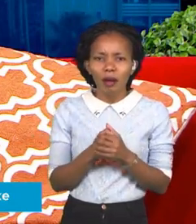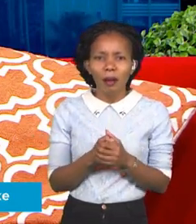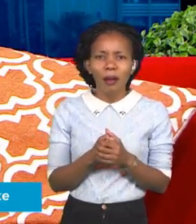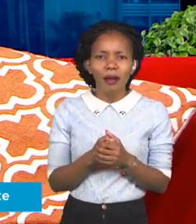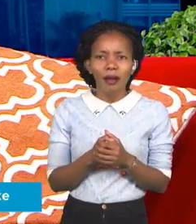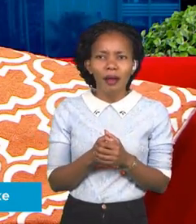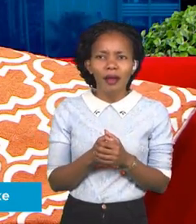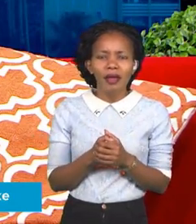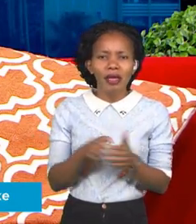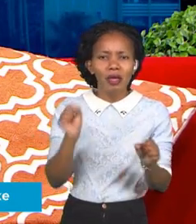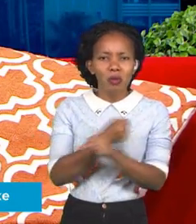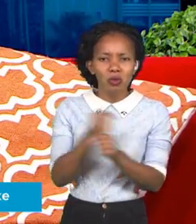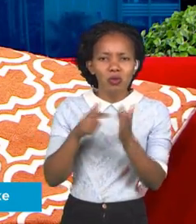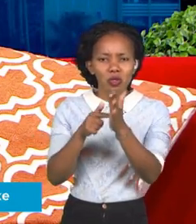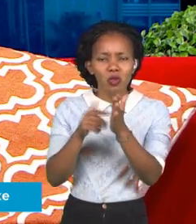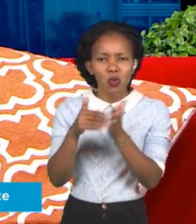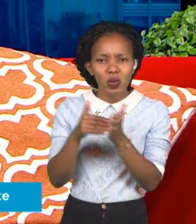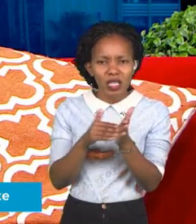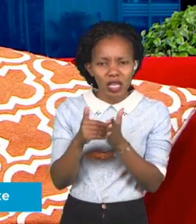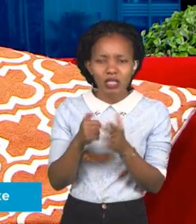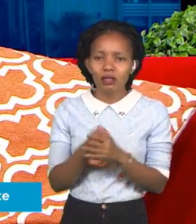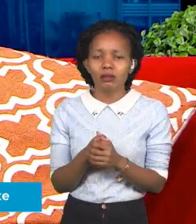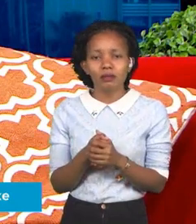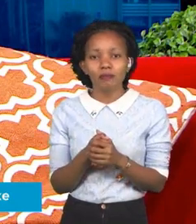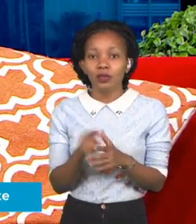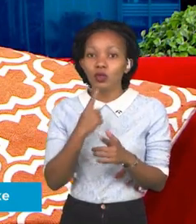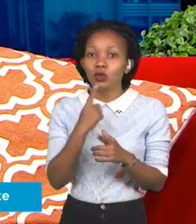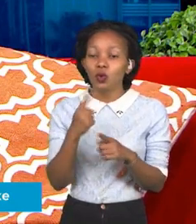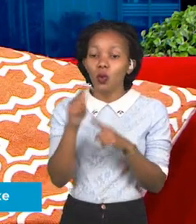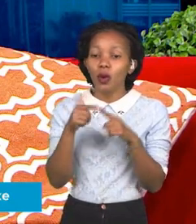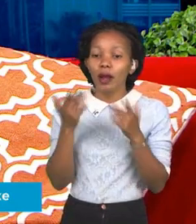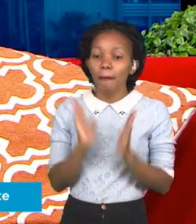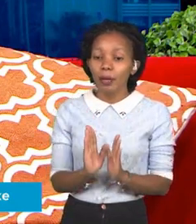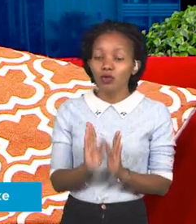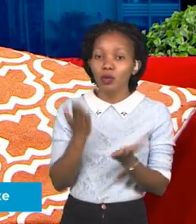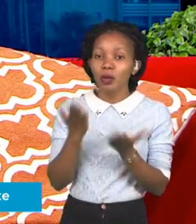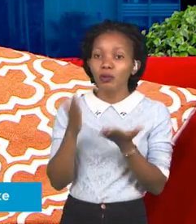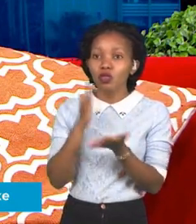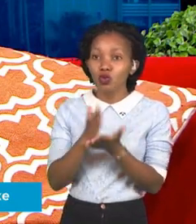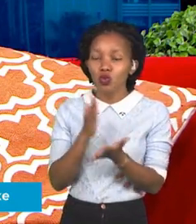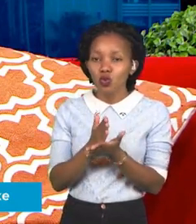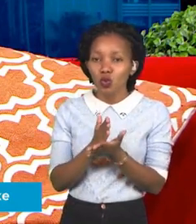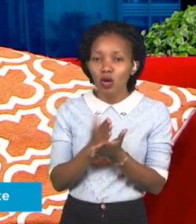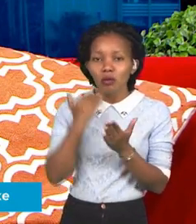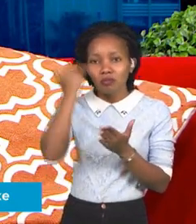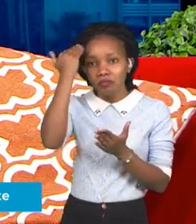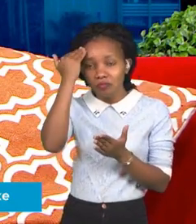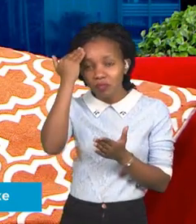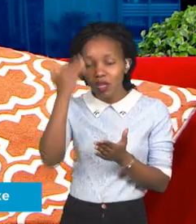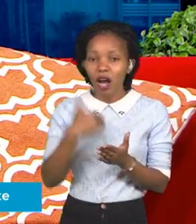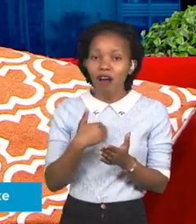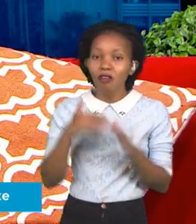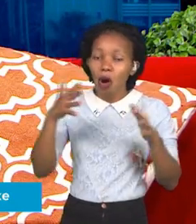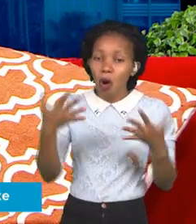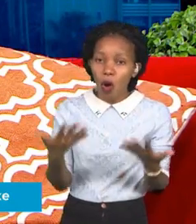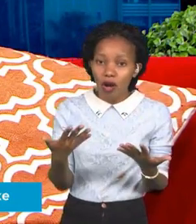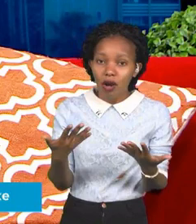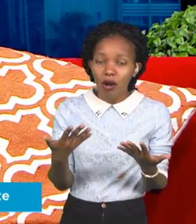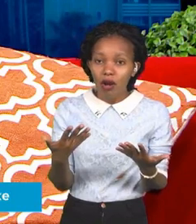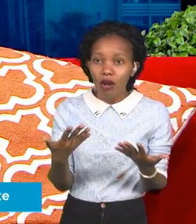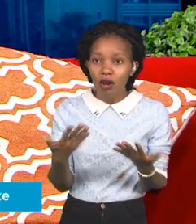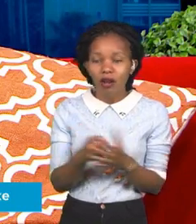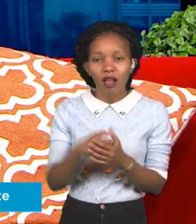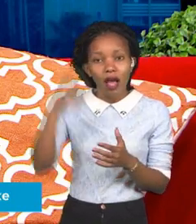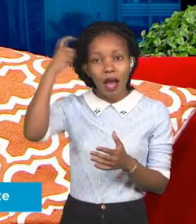not exhibit weakness. So even when somebody is legitimately undergoing depression or